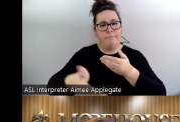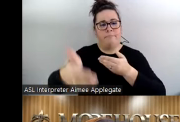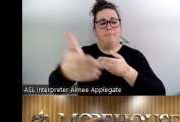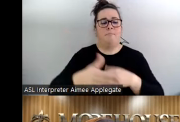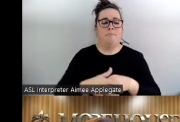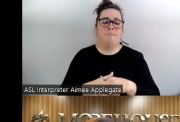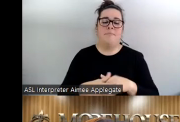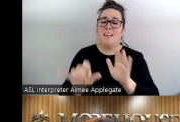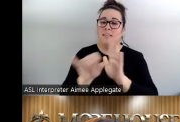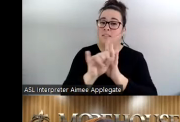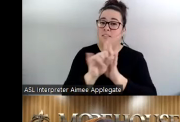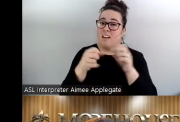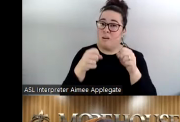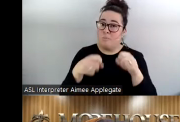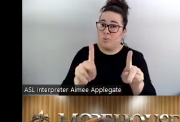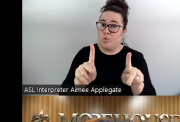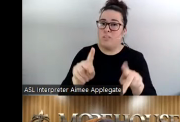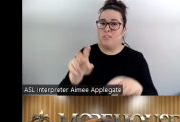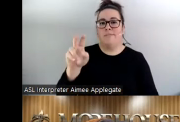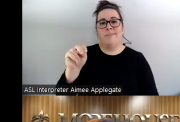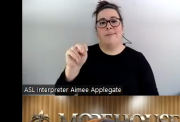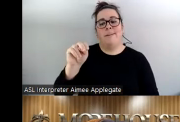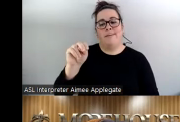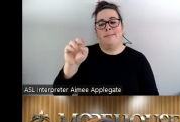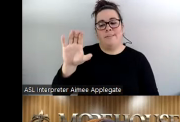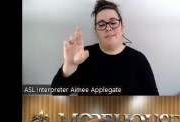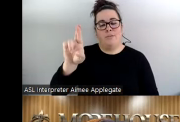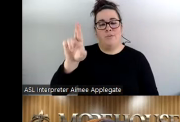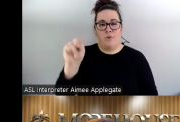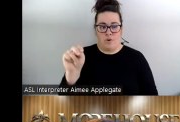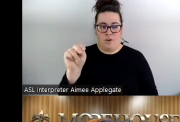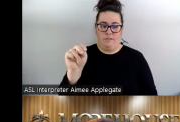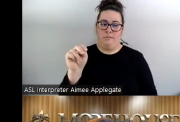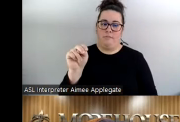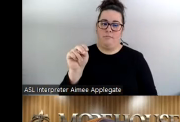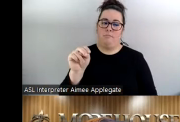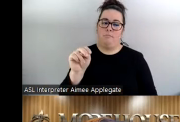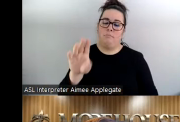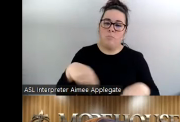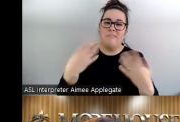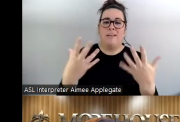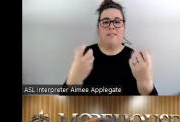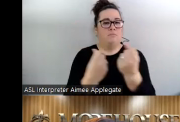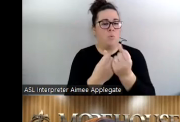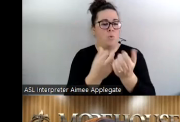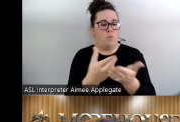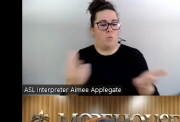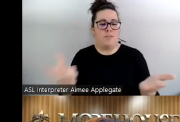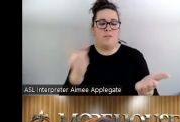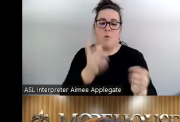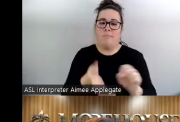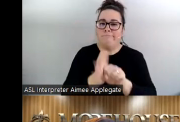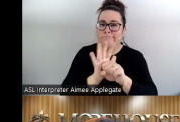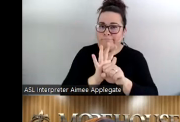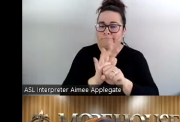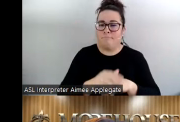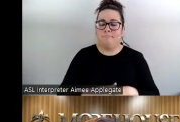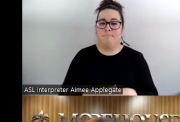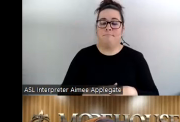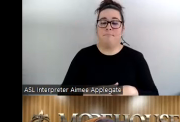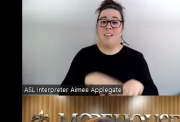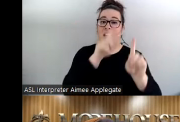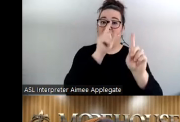NCRN to support and share resources for COVID-19 priorities. Now, we'll say that the objectives that were and